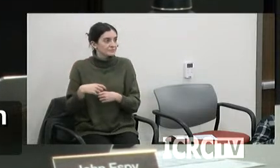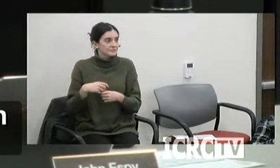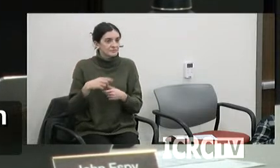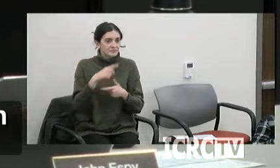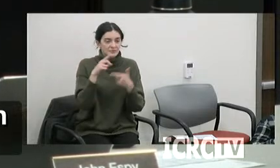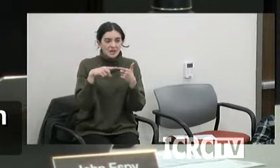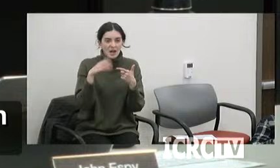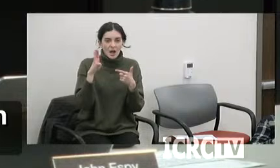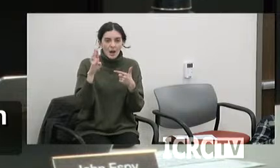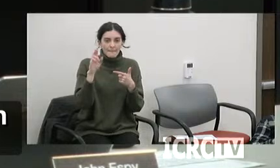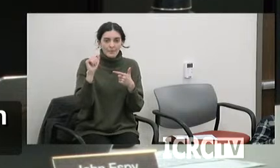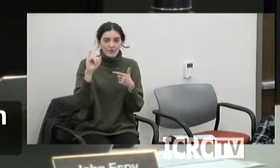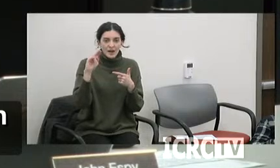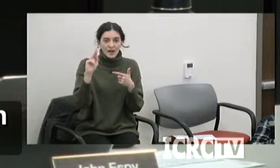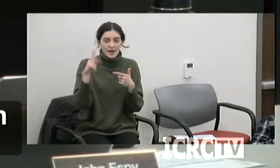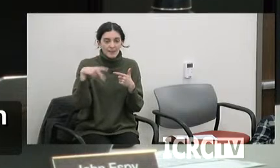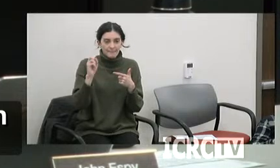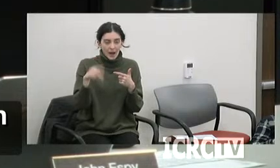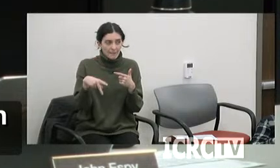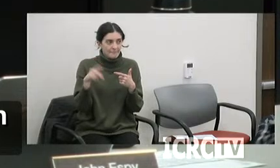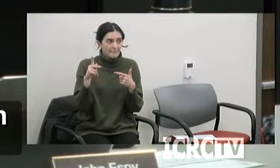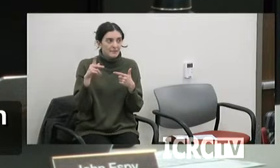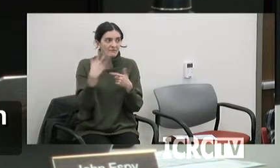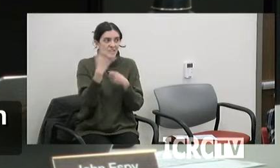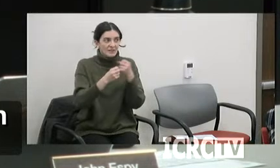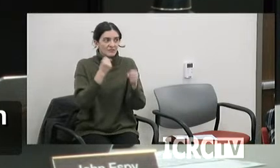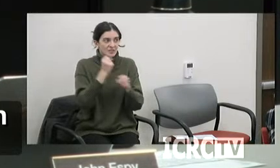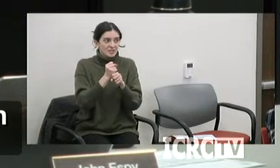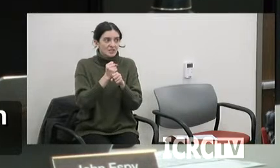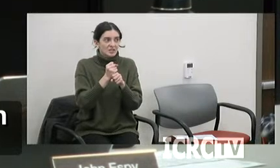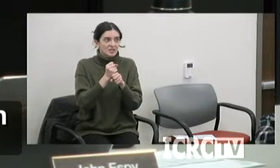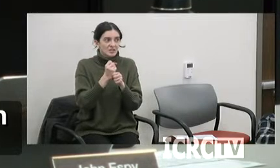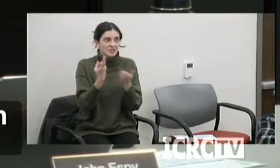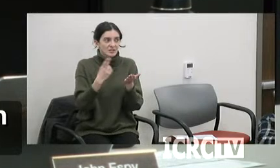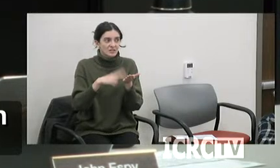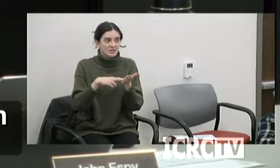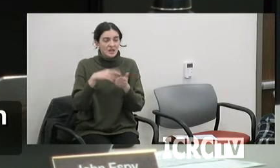Brain Pop, which is science curriculum, a 5-year contract for a total of